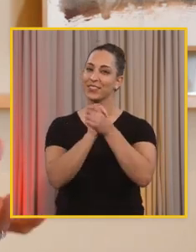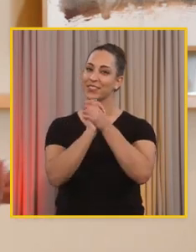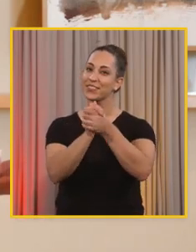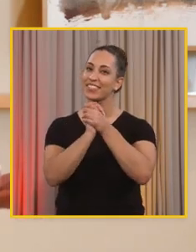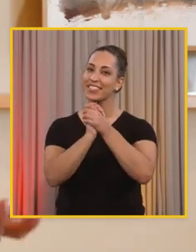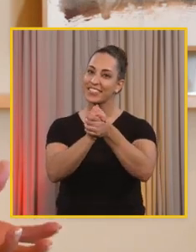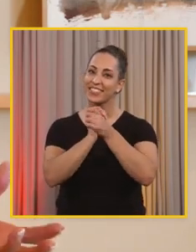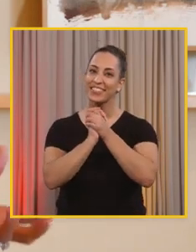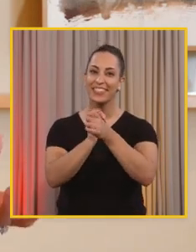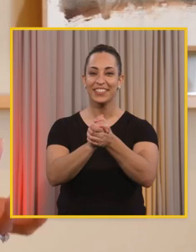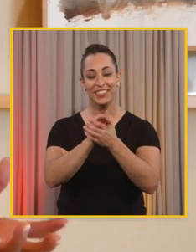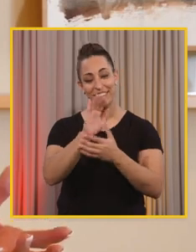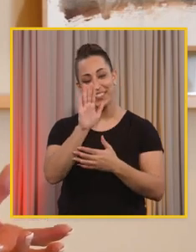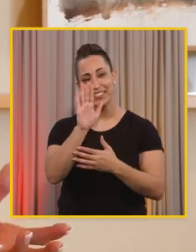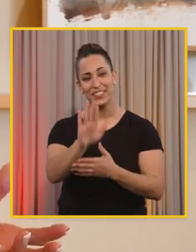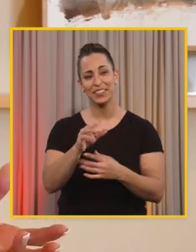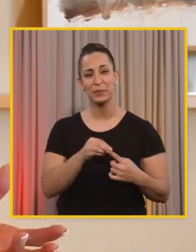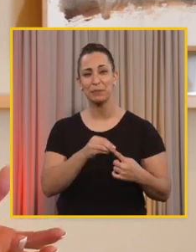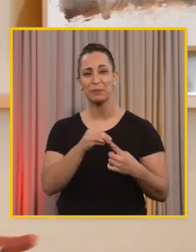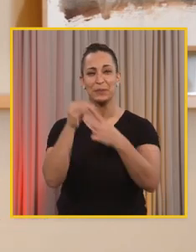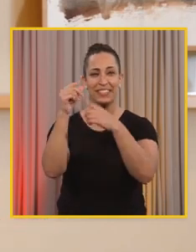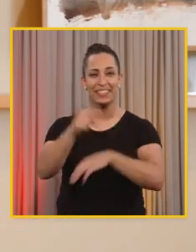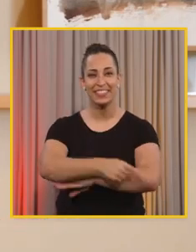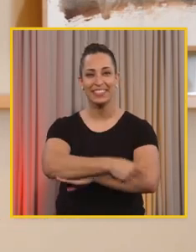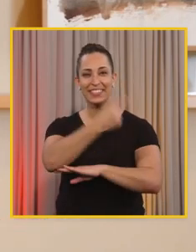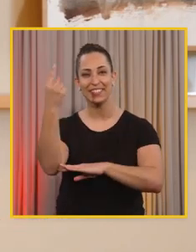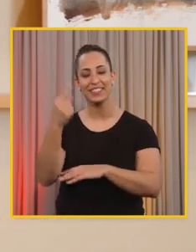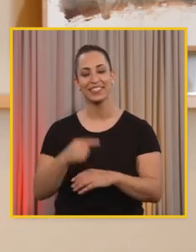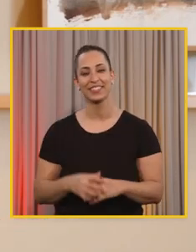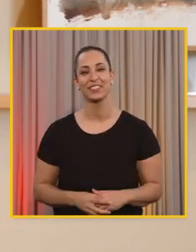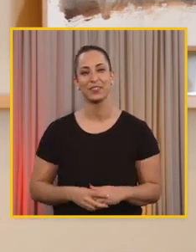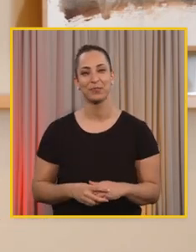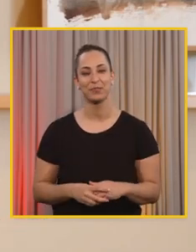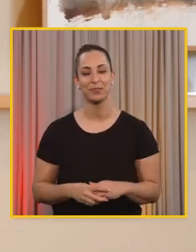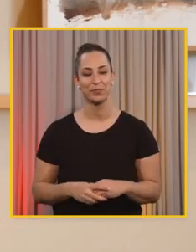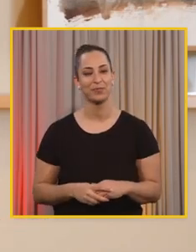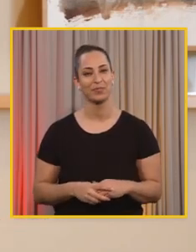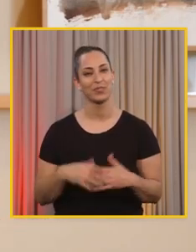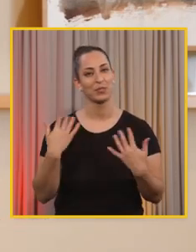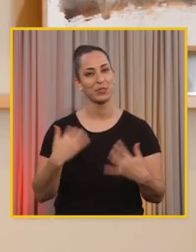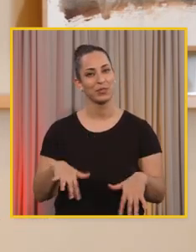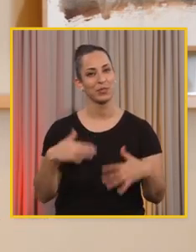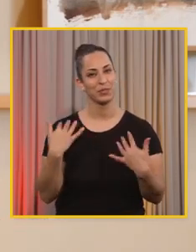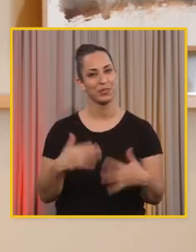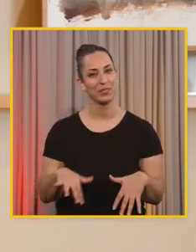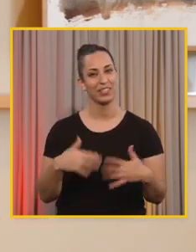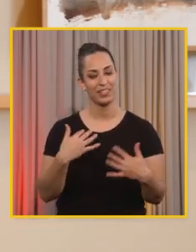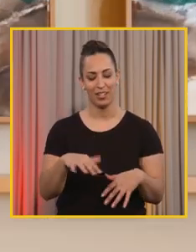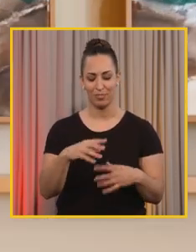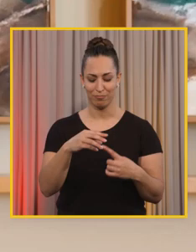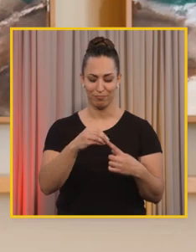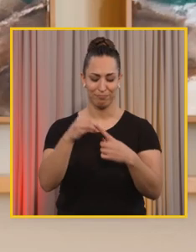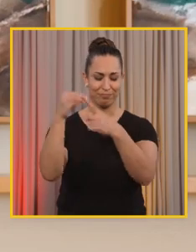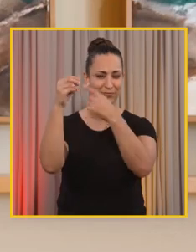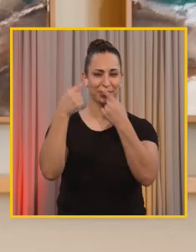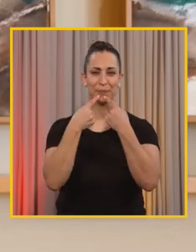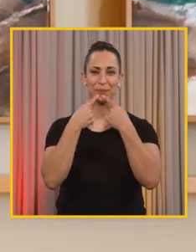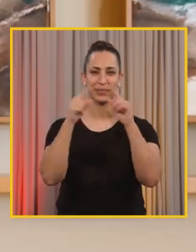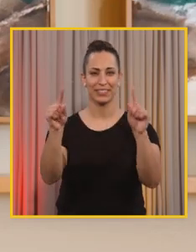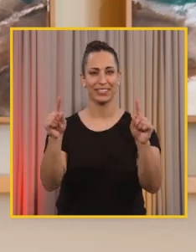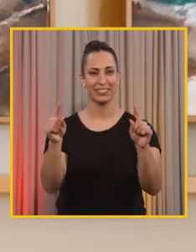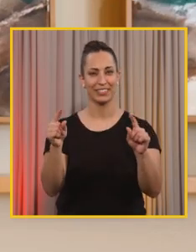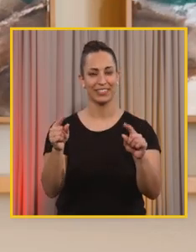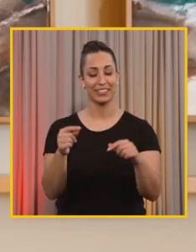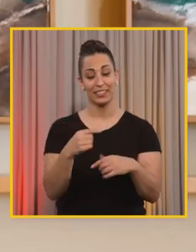congratulations on your special day. What a remarkable achievement. Today